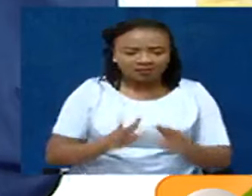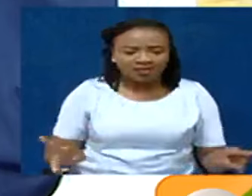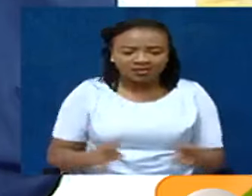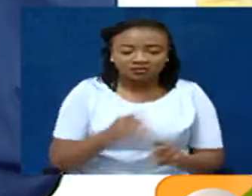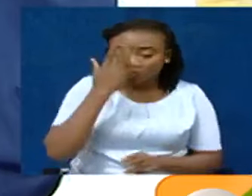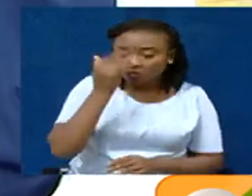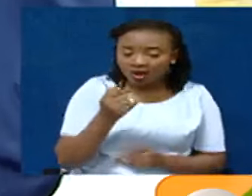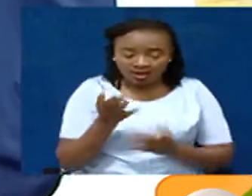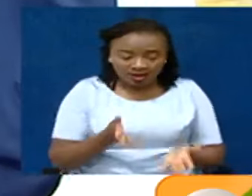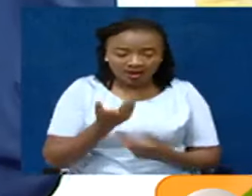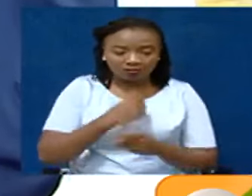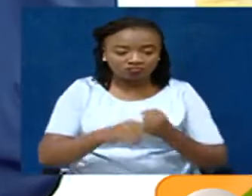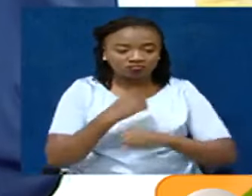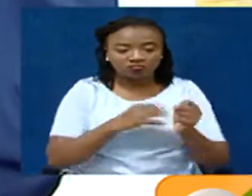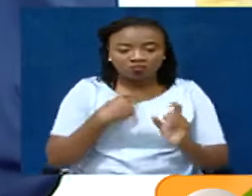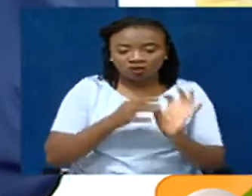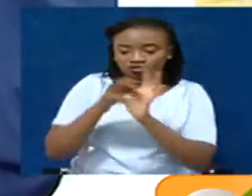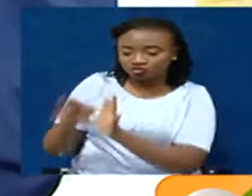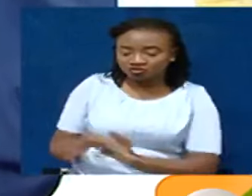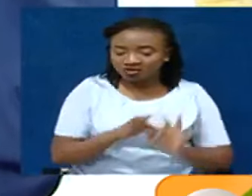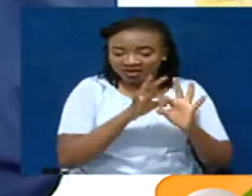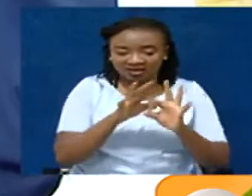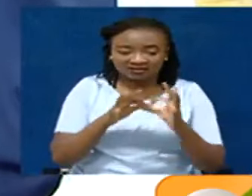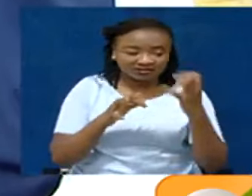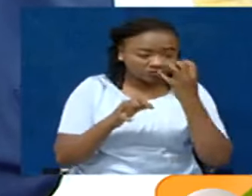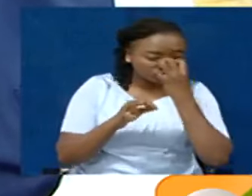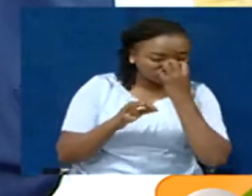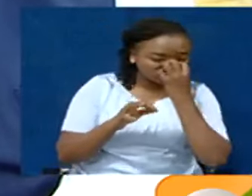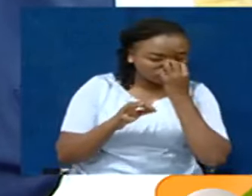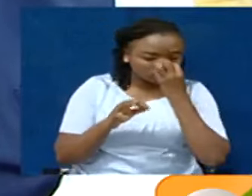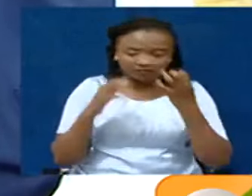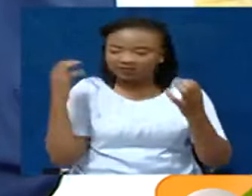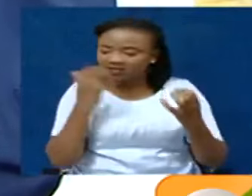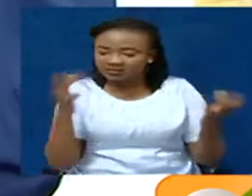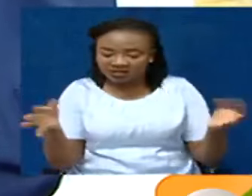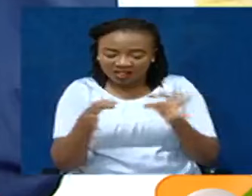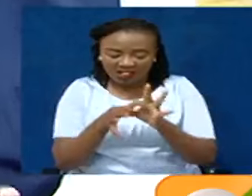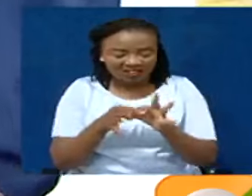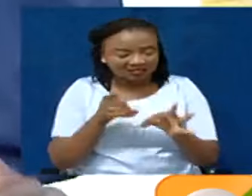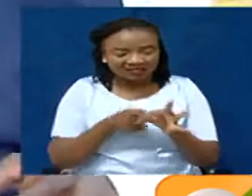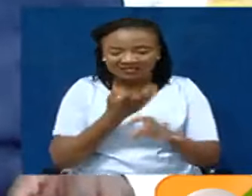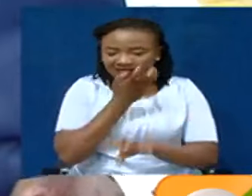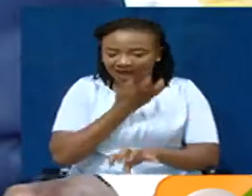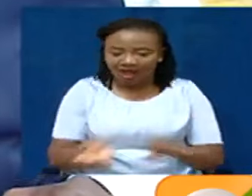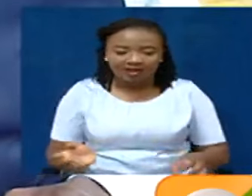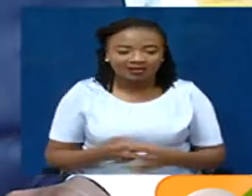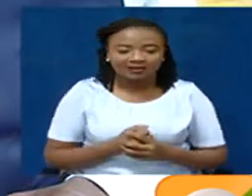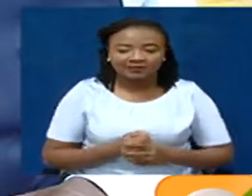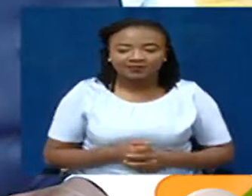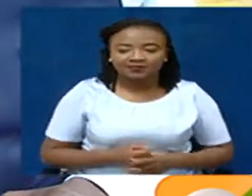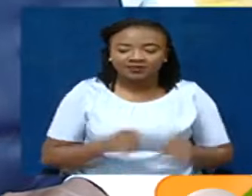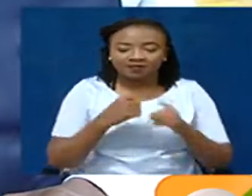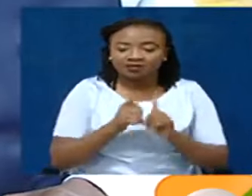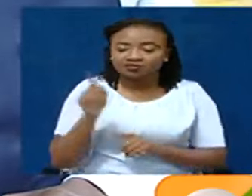unite the president and his deputy have hit a snag. And as Kamau Mwangi now reports, the cleric has asked members